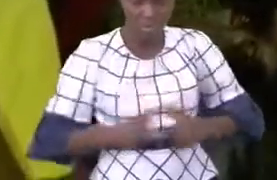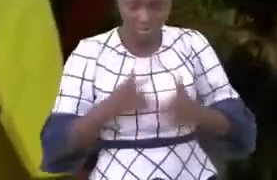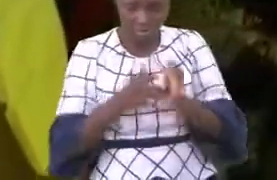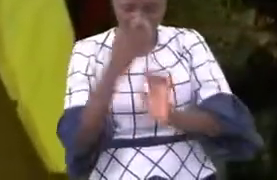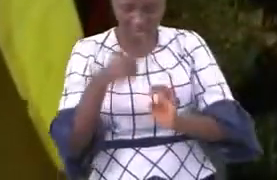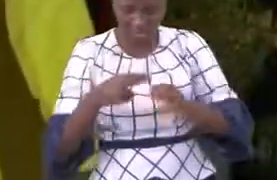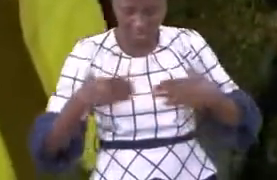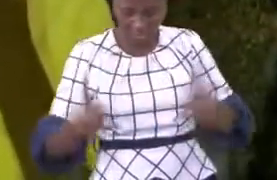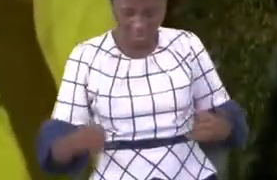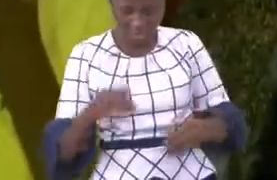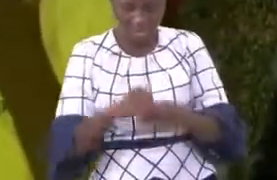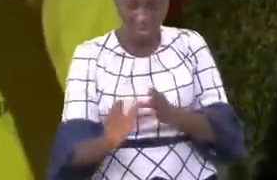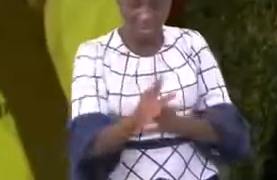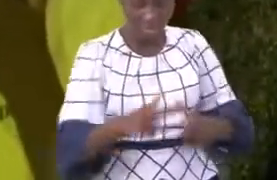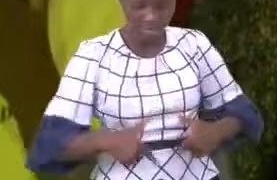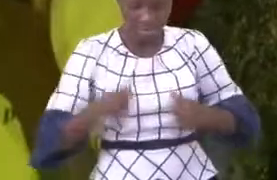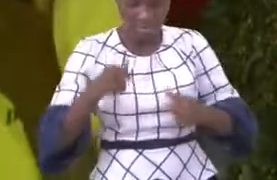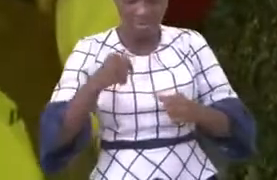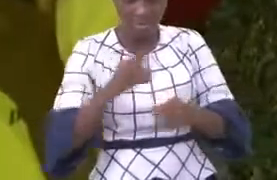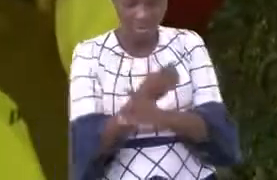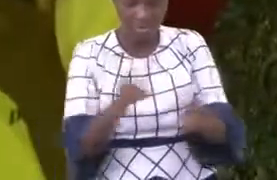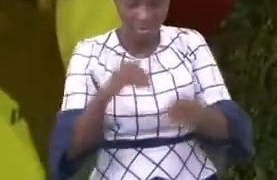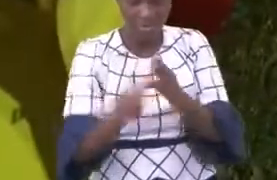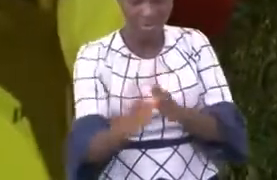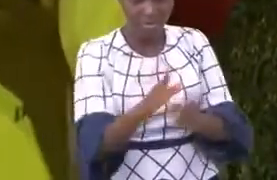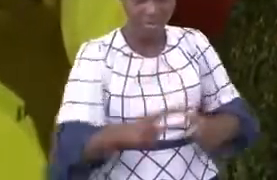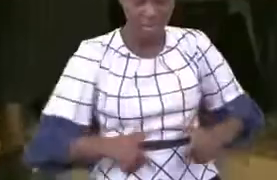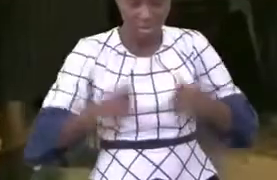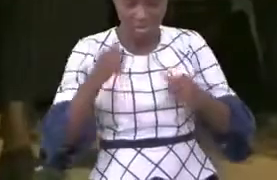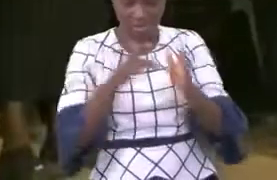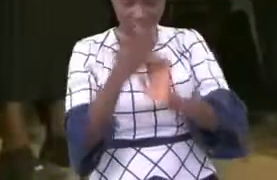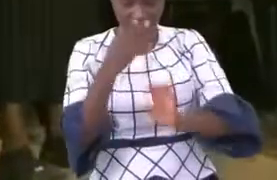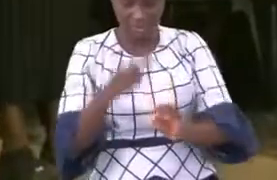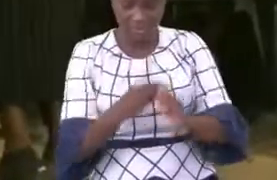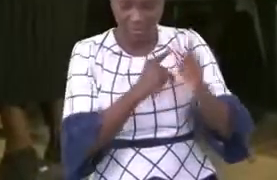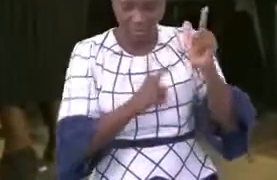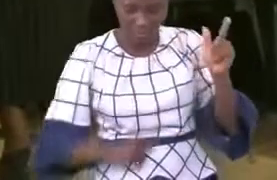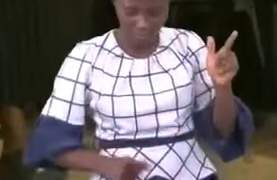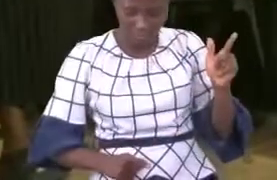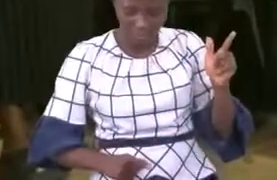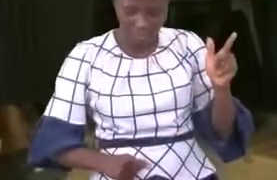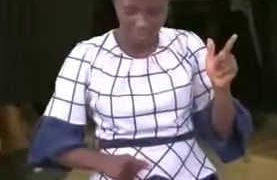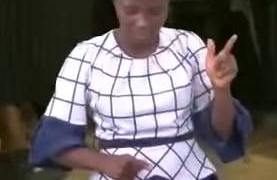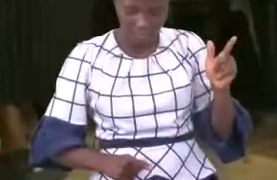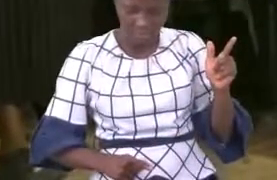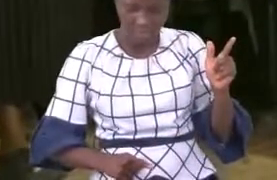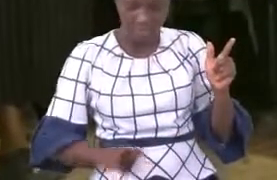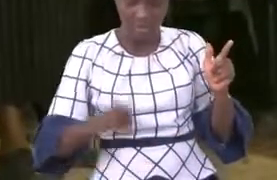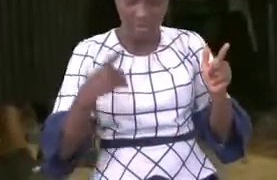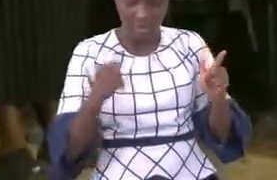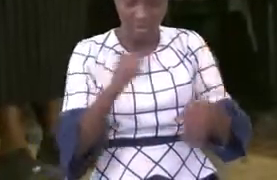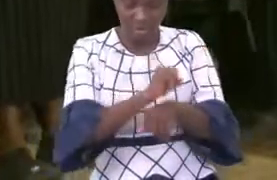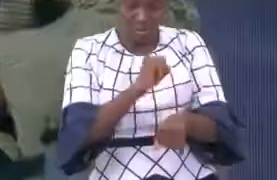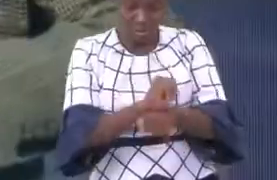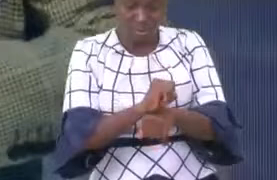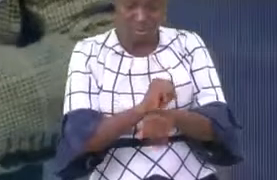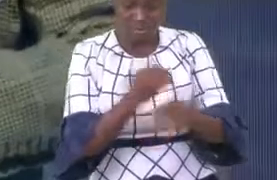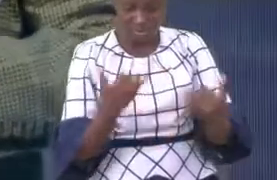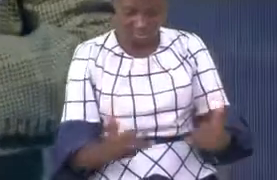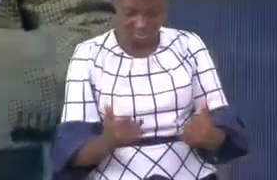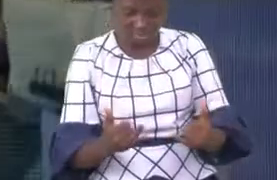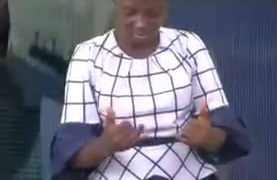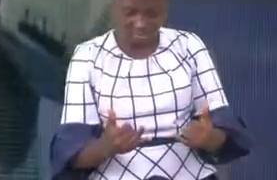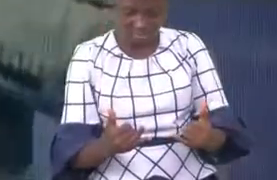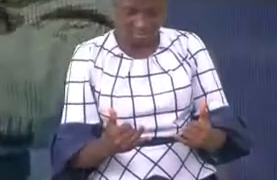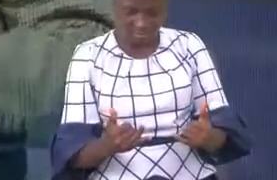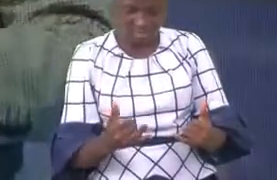life. Lord, a performance now. A confirmation now. that as